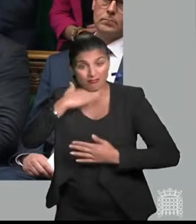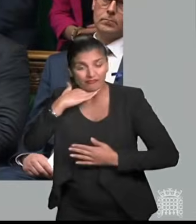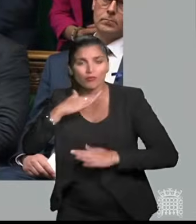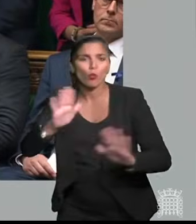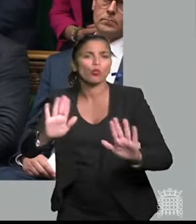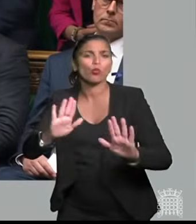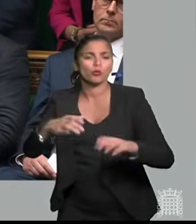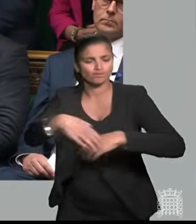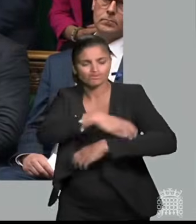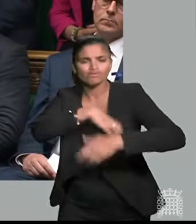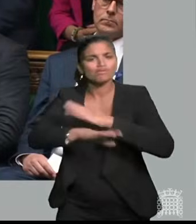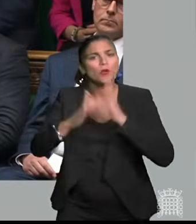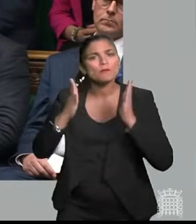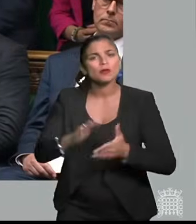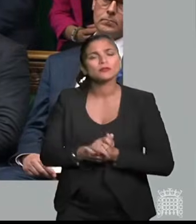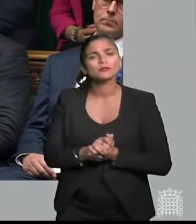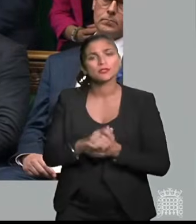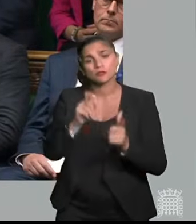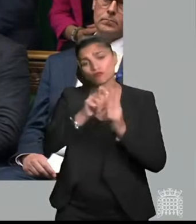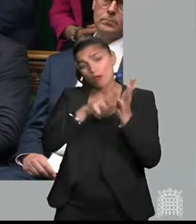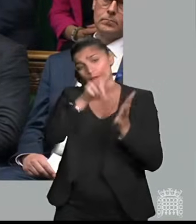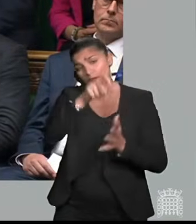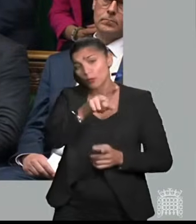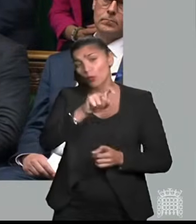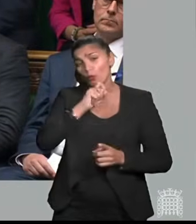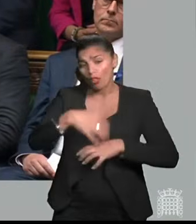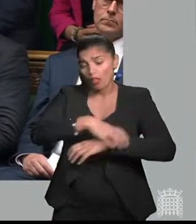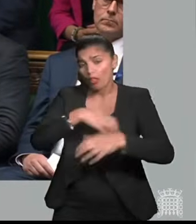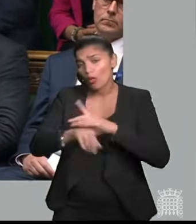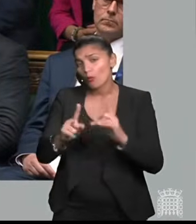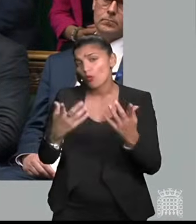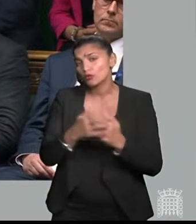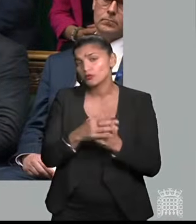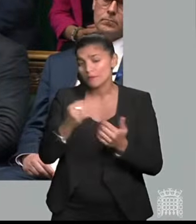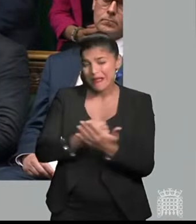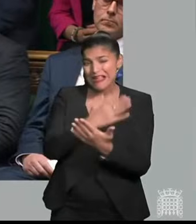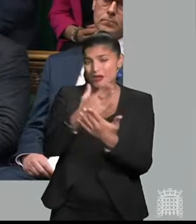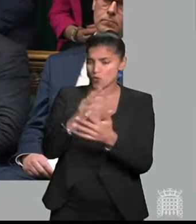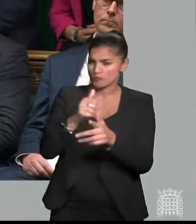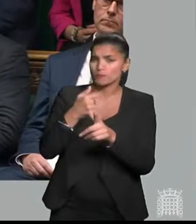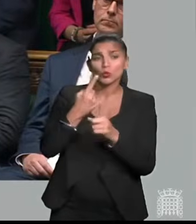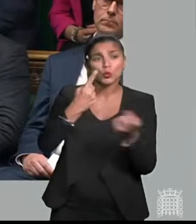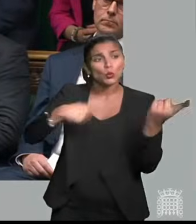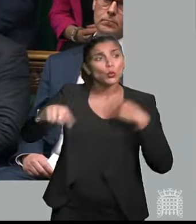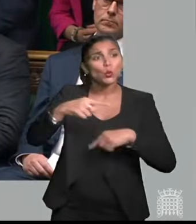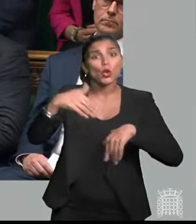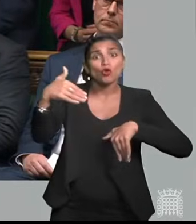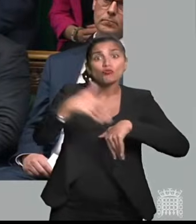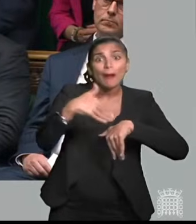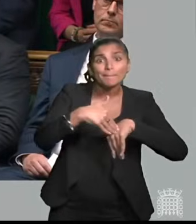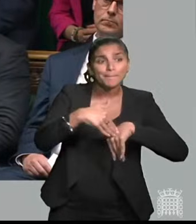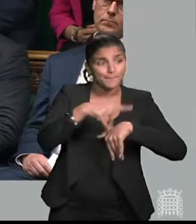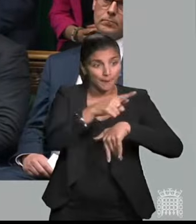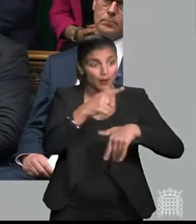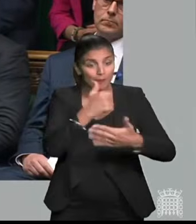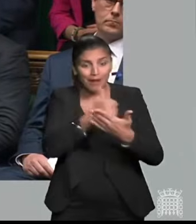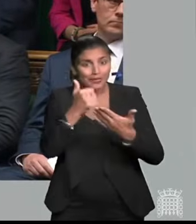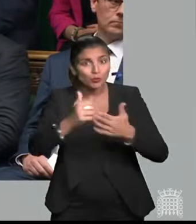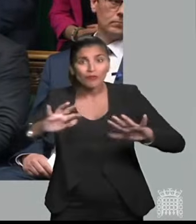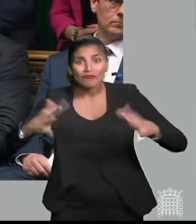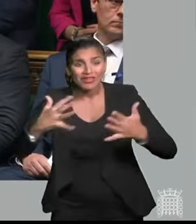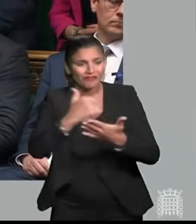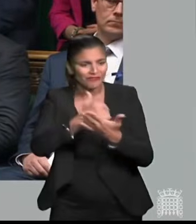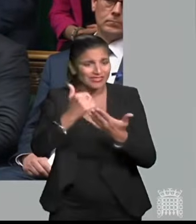action? Will he make sure enforcement is delivered? Will he ensure that people who have no right to be here